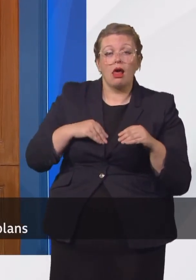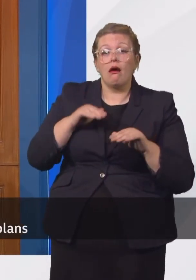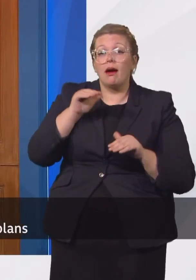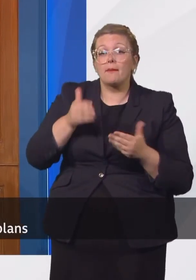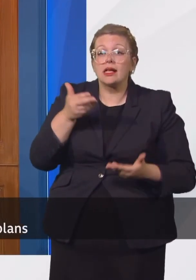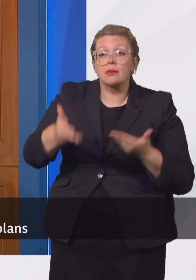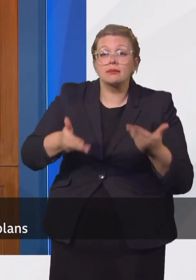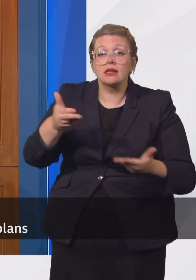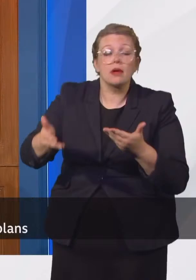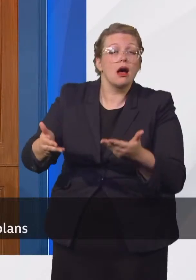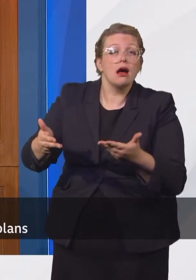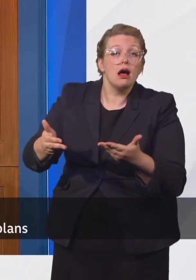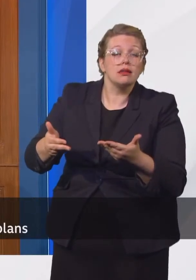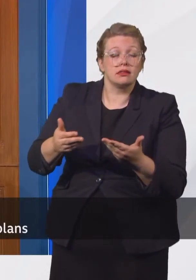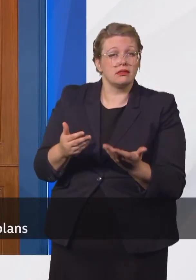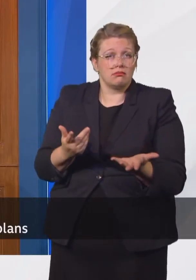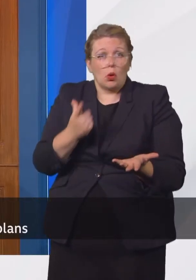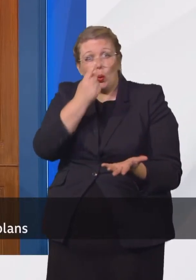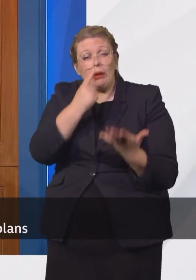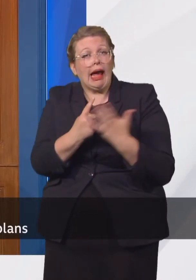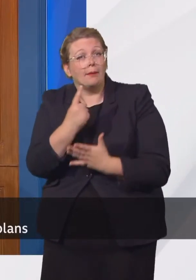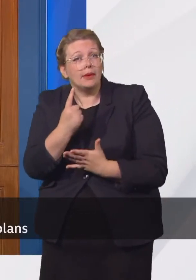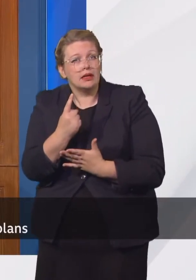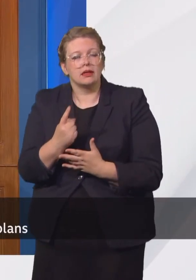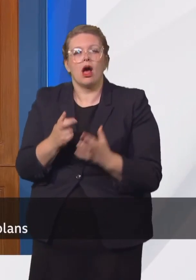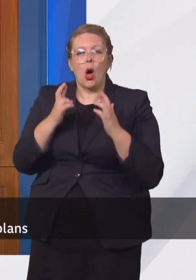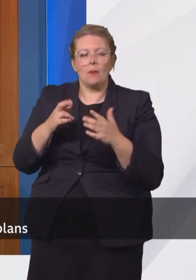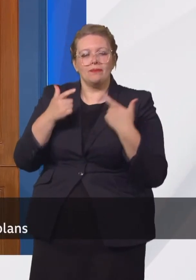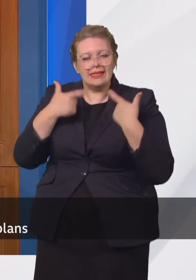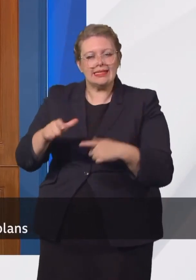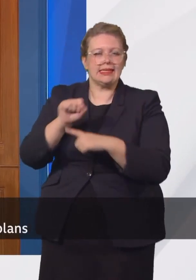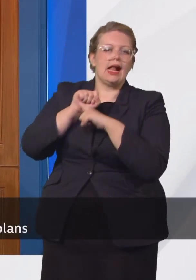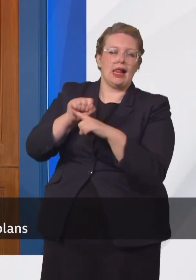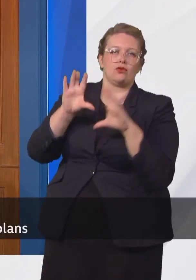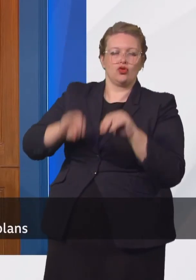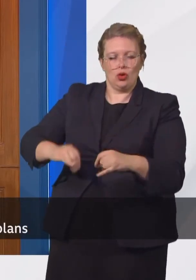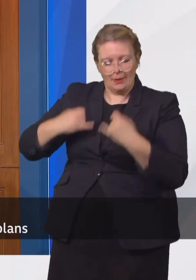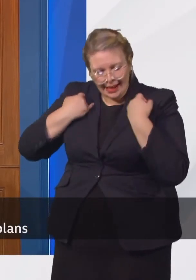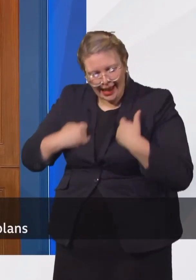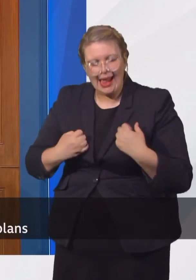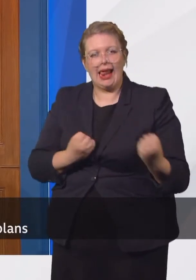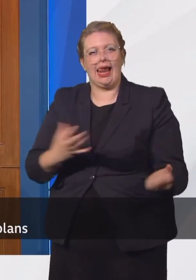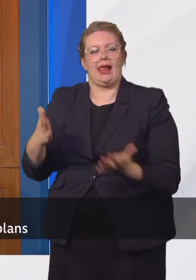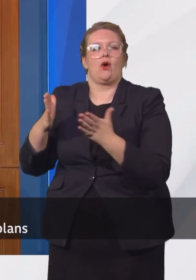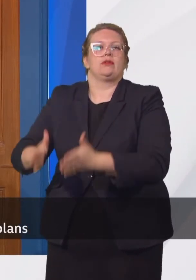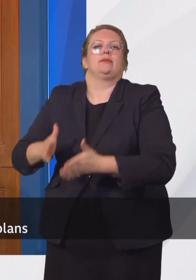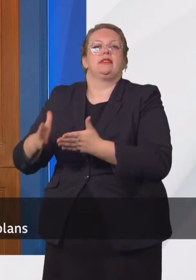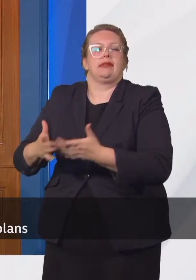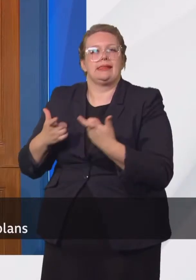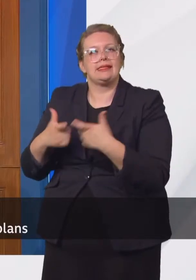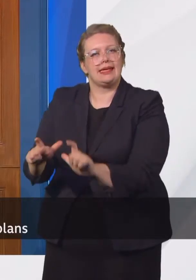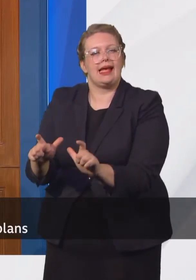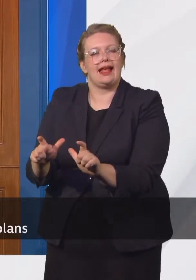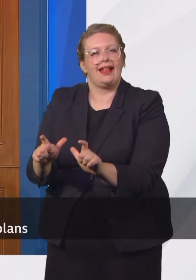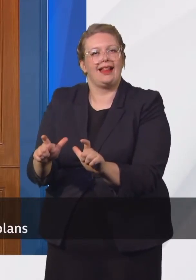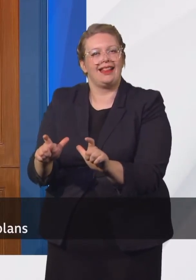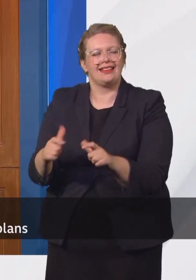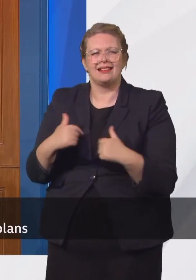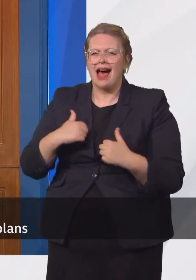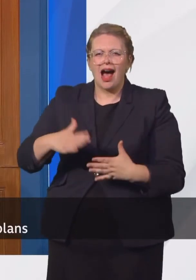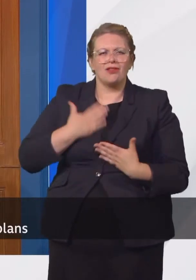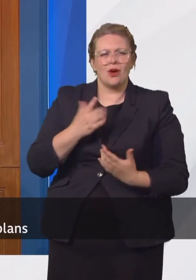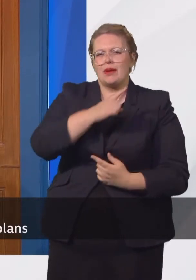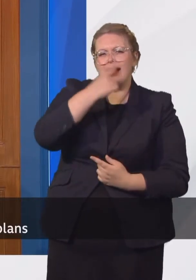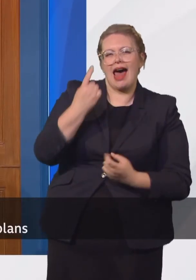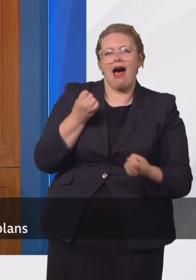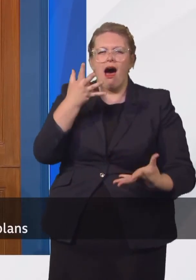give you a kind of false reassurance in this space. And that is why, and it is, somebody reminded me today that it